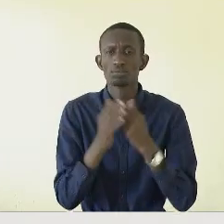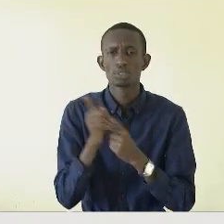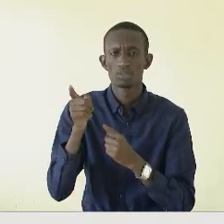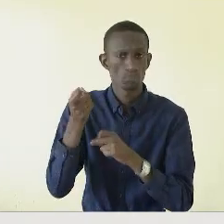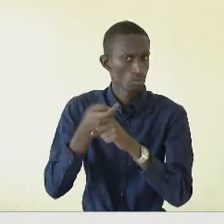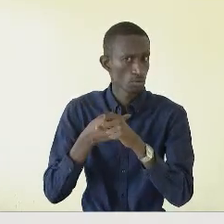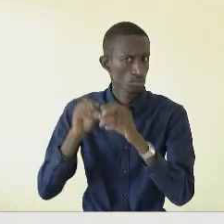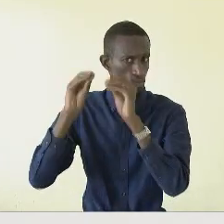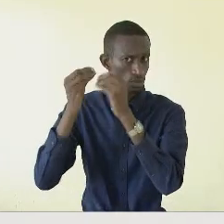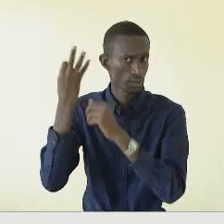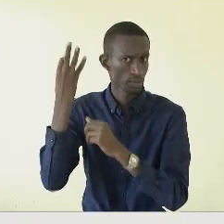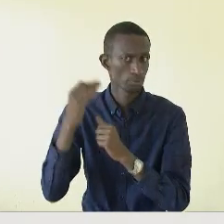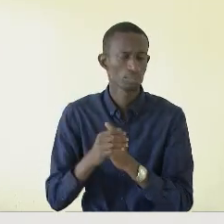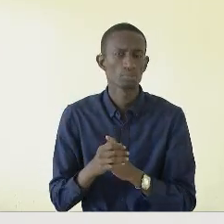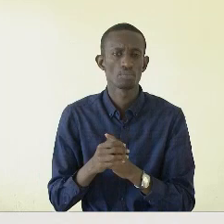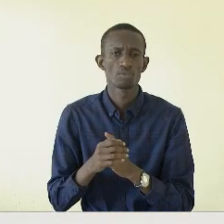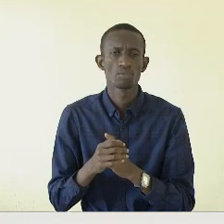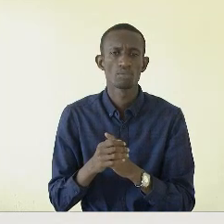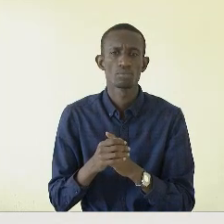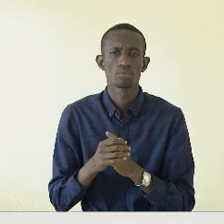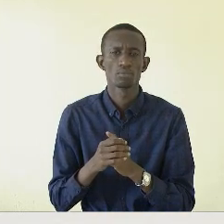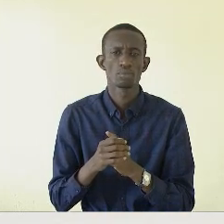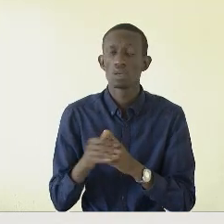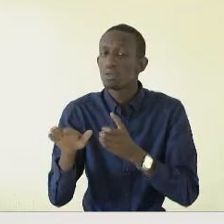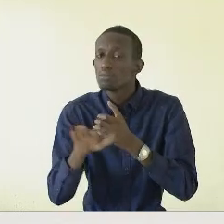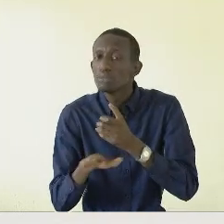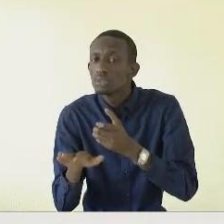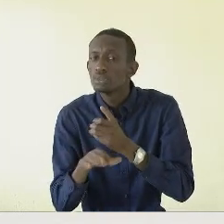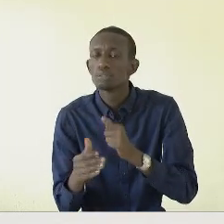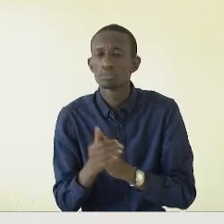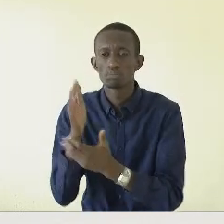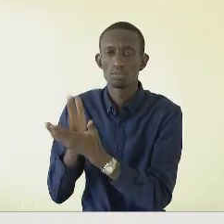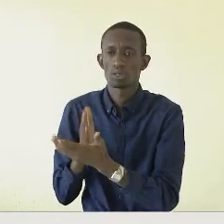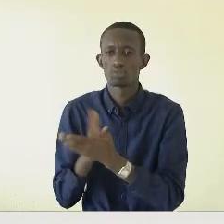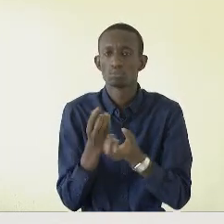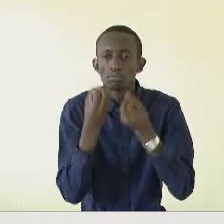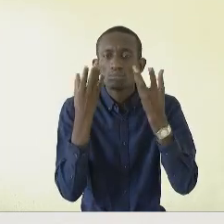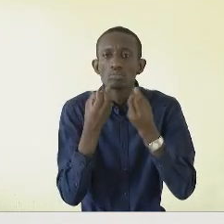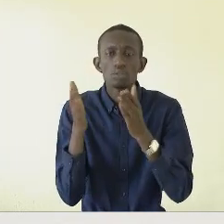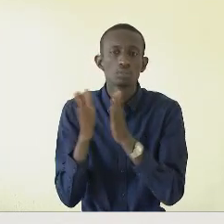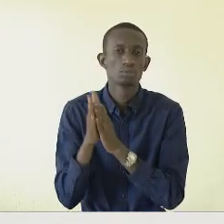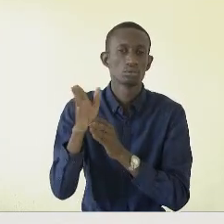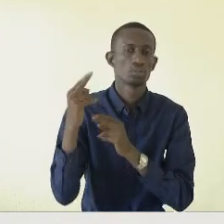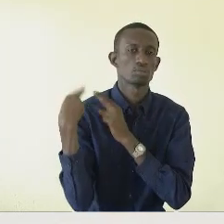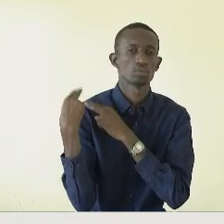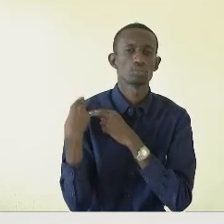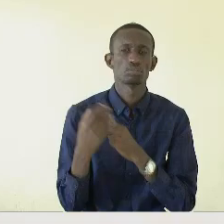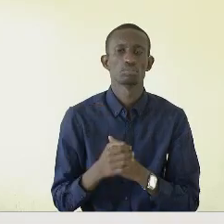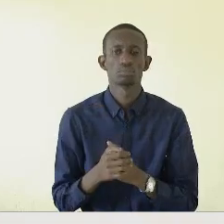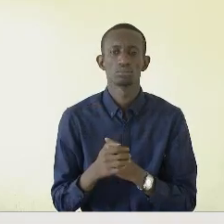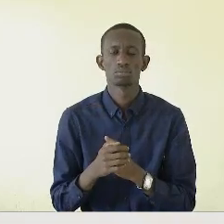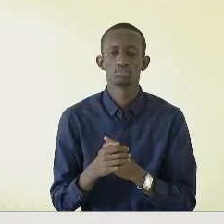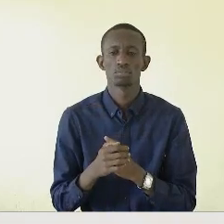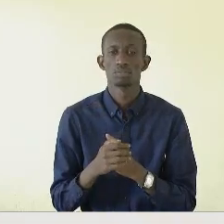and then the lesson is basic parts of the flower and their functions. Our objectives.